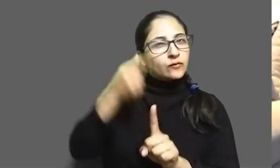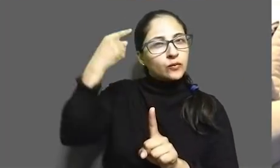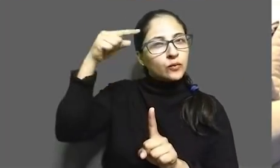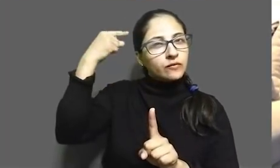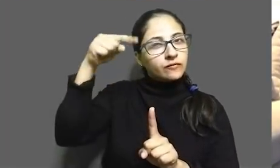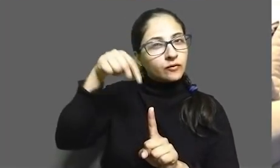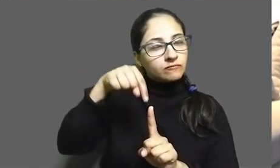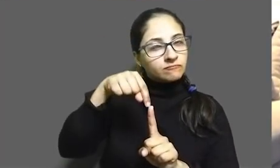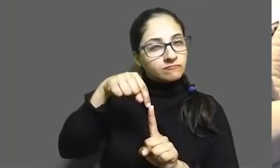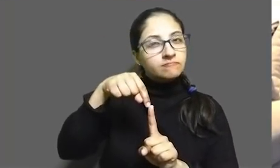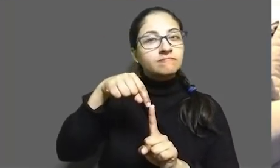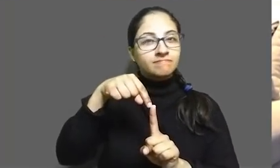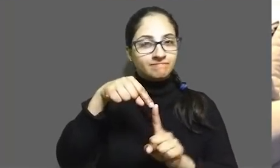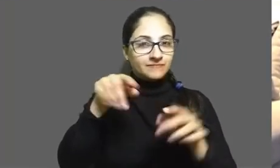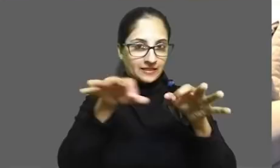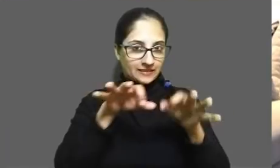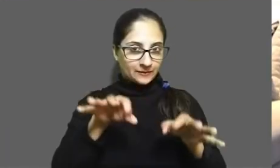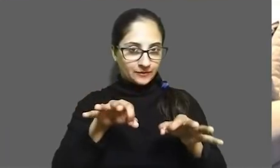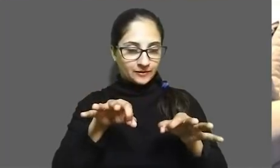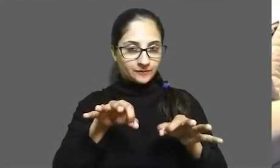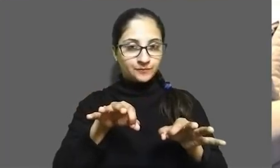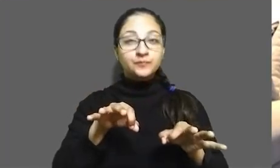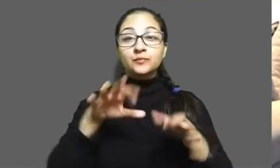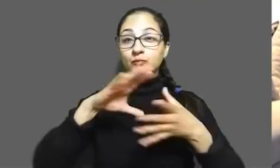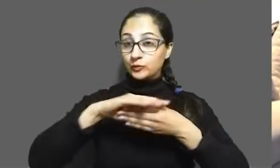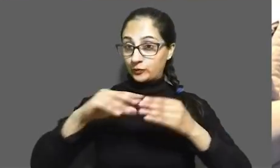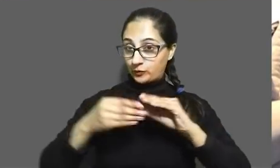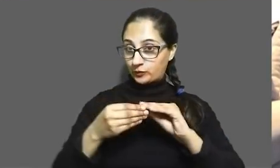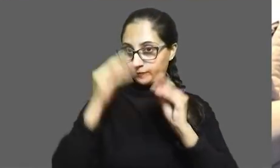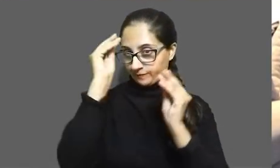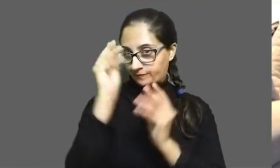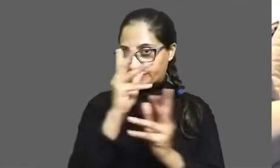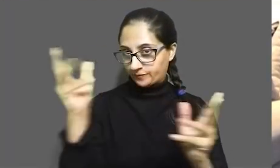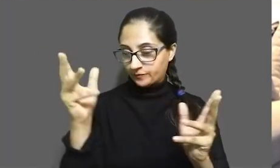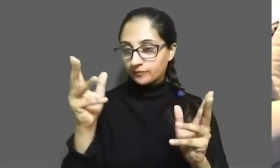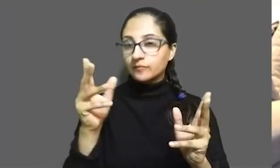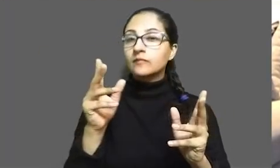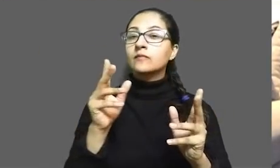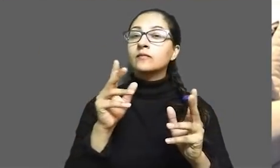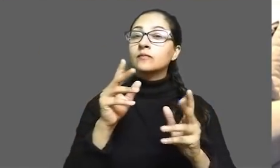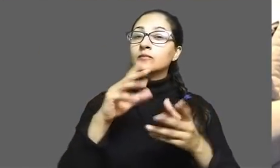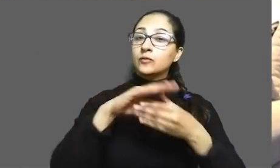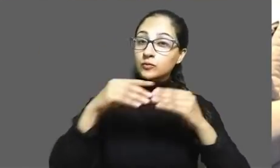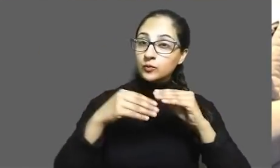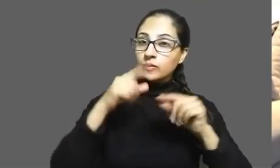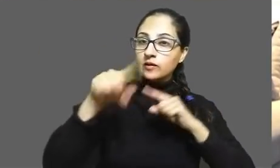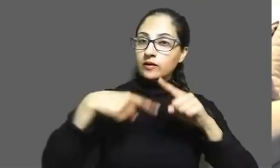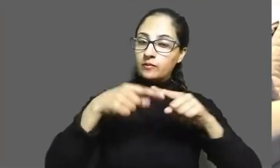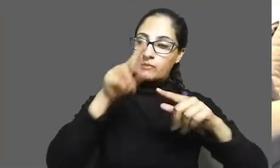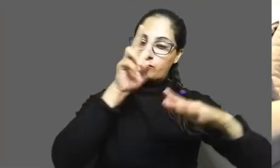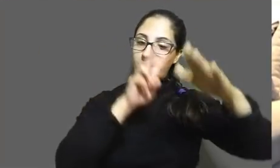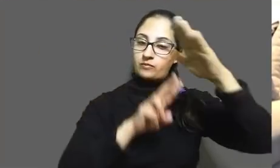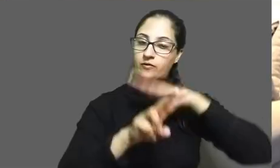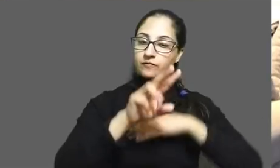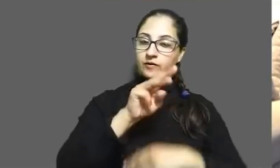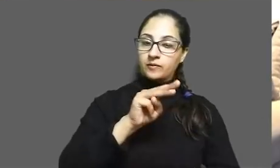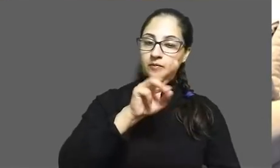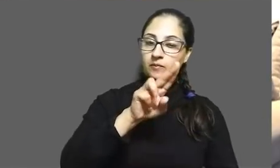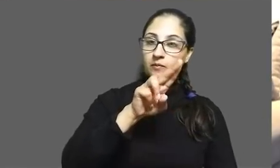But let us remind ourselves of what is the essence of prayer. And let us do that